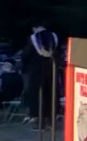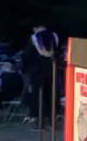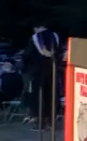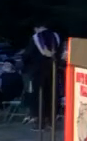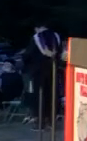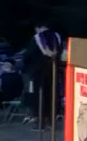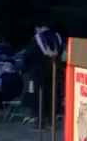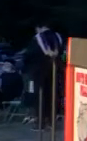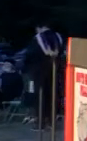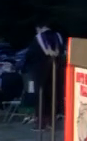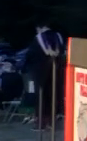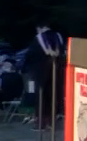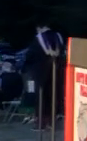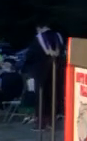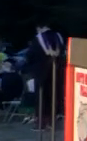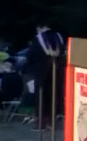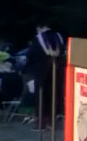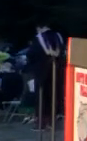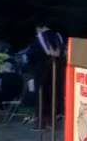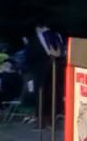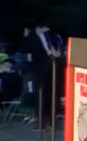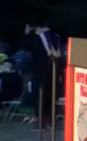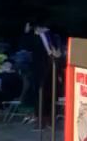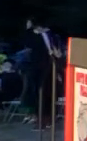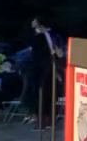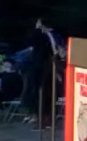your future. Well done.